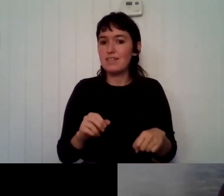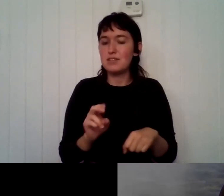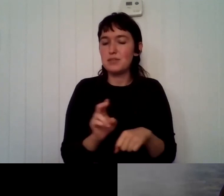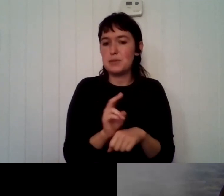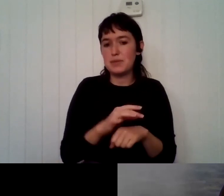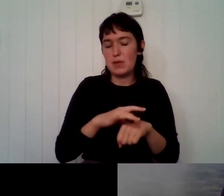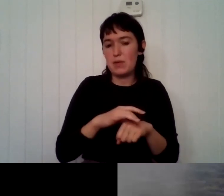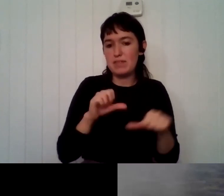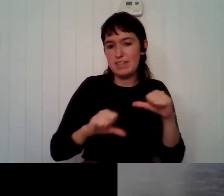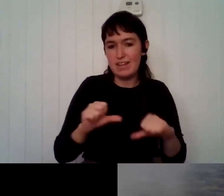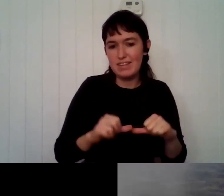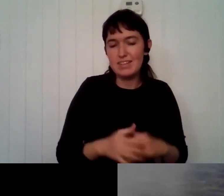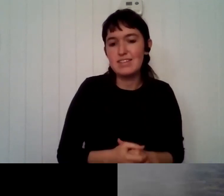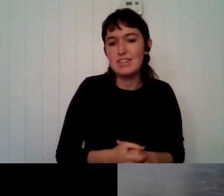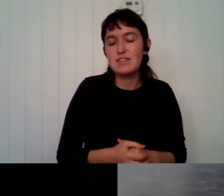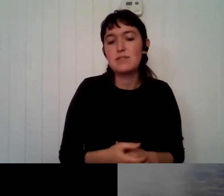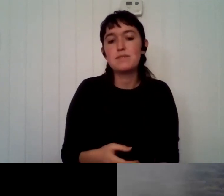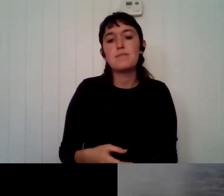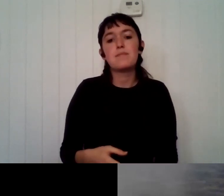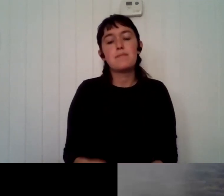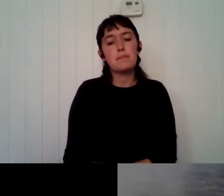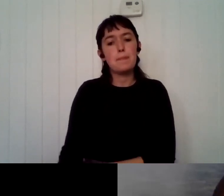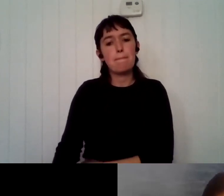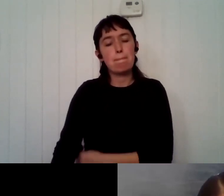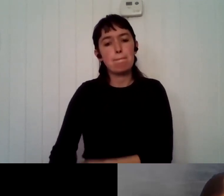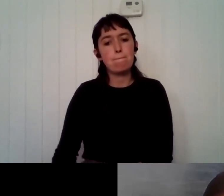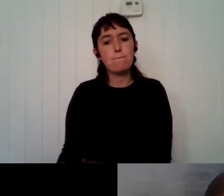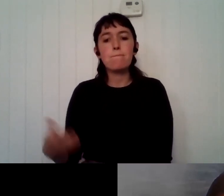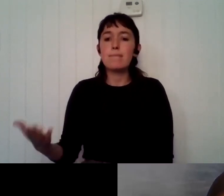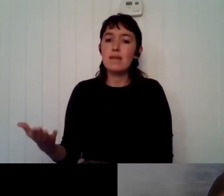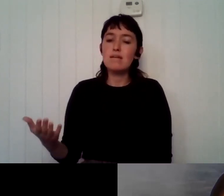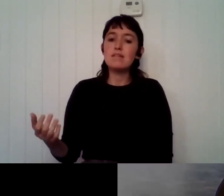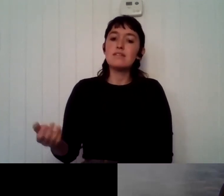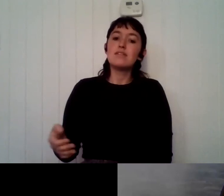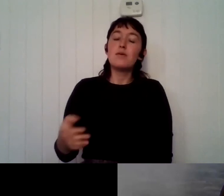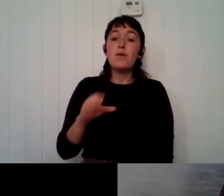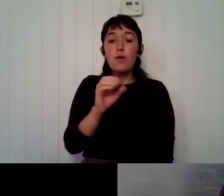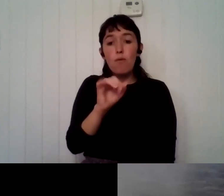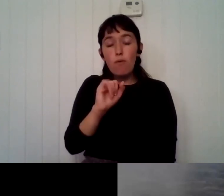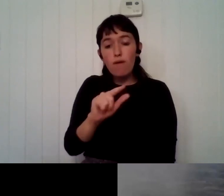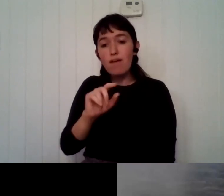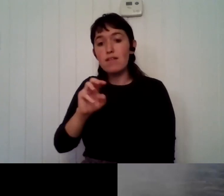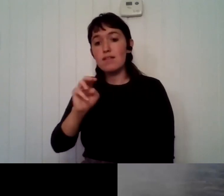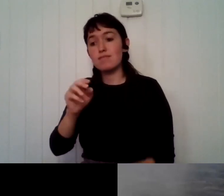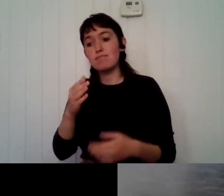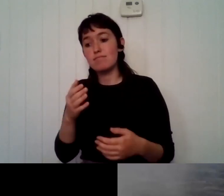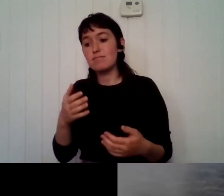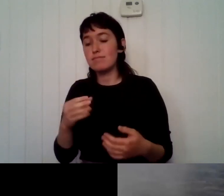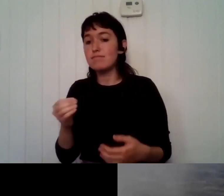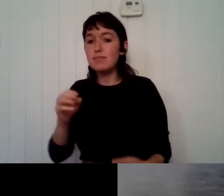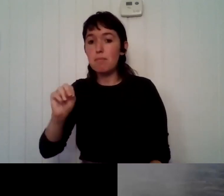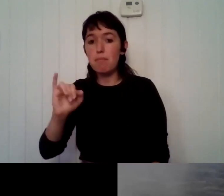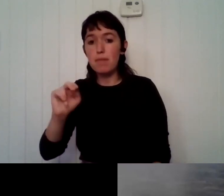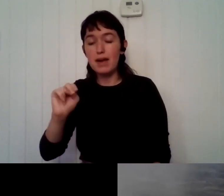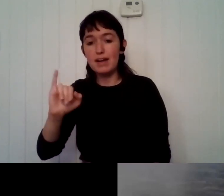usually frowned upon because of oil and mining industry. That yeah, I would like more people to